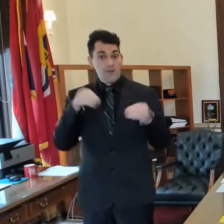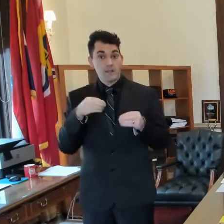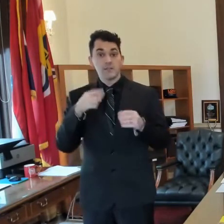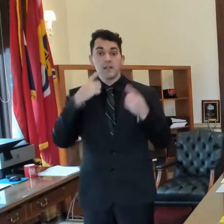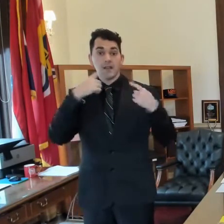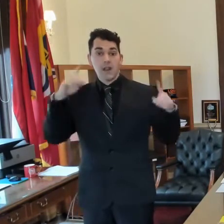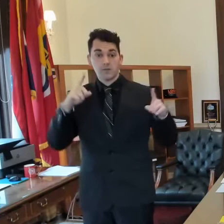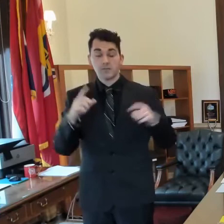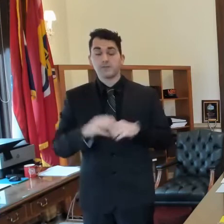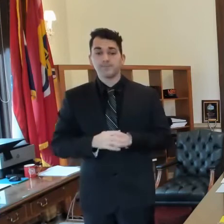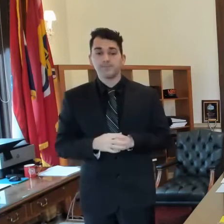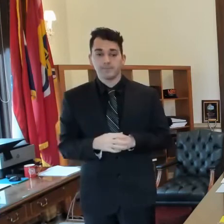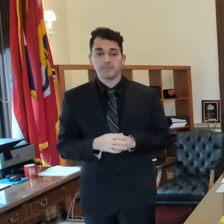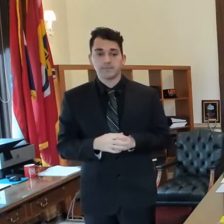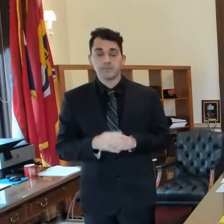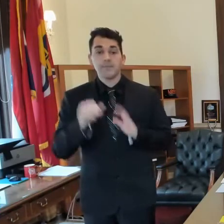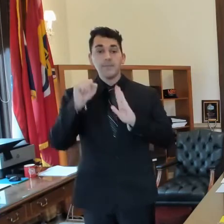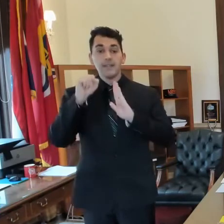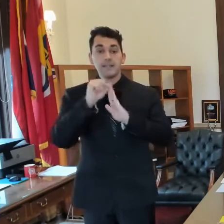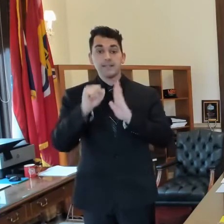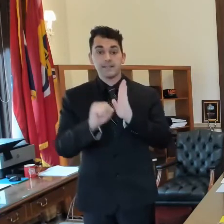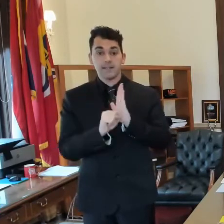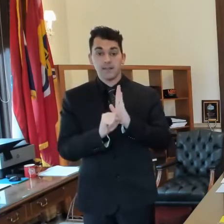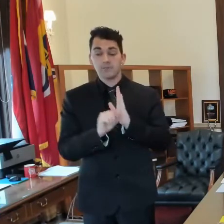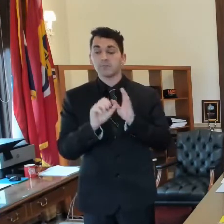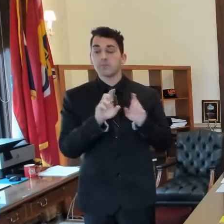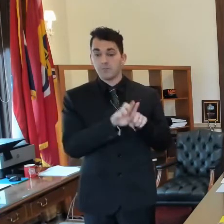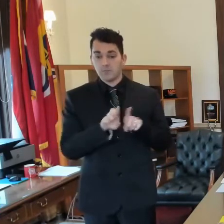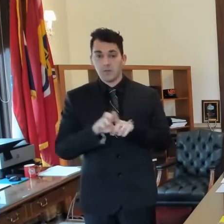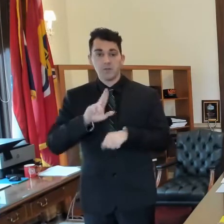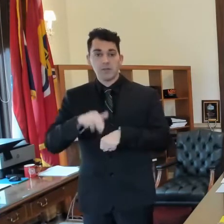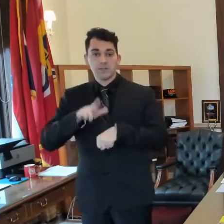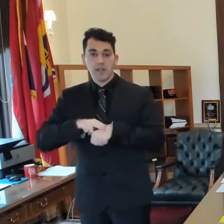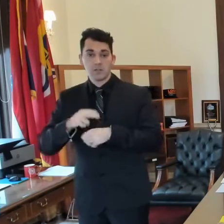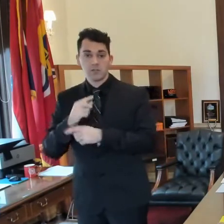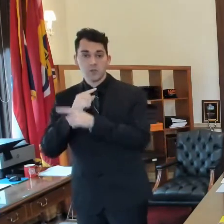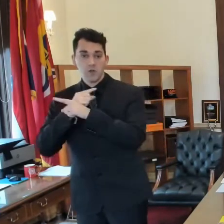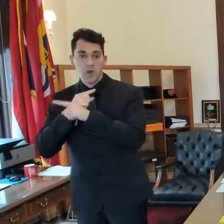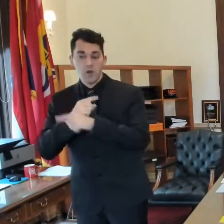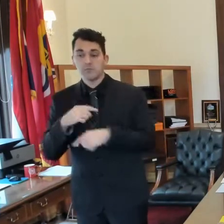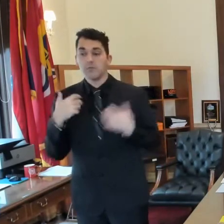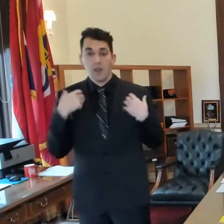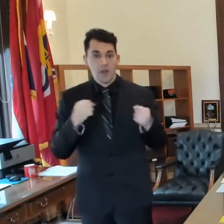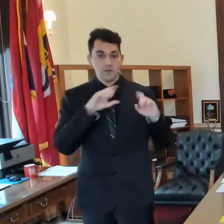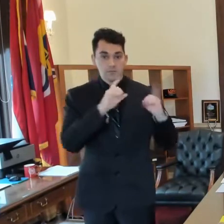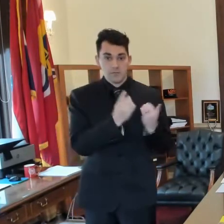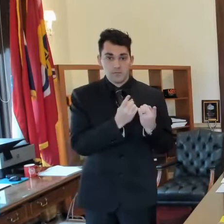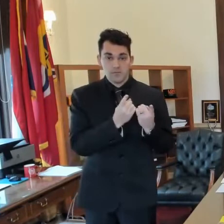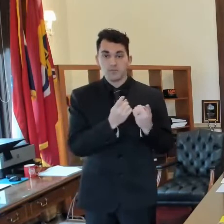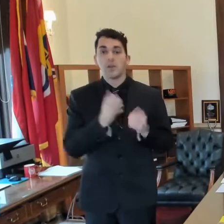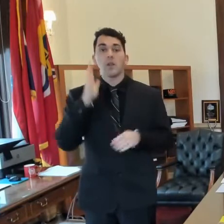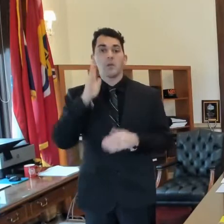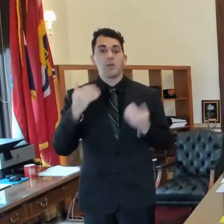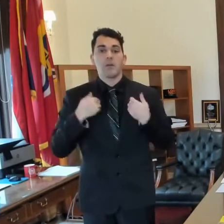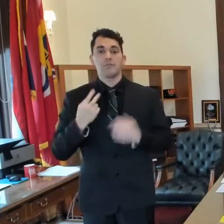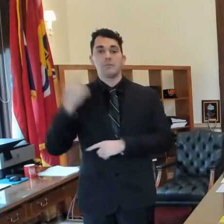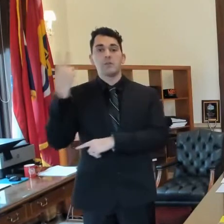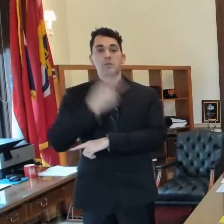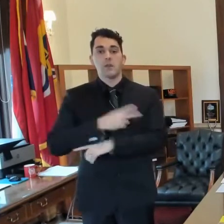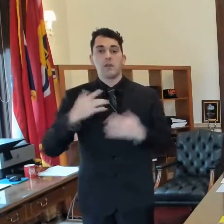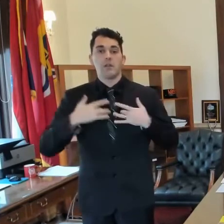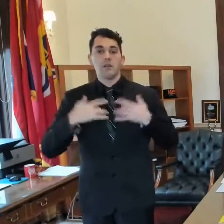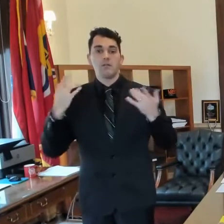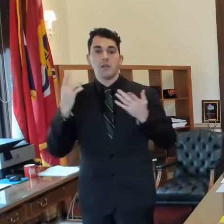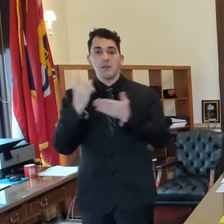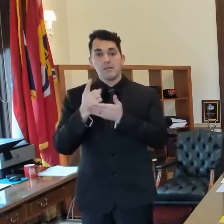the state, along with the National Guard and our health department, will be doing a 2-day event